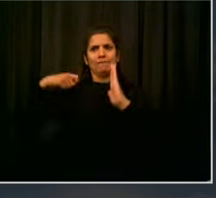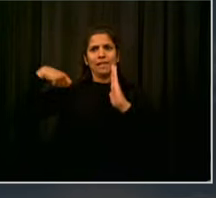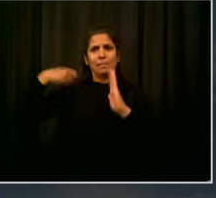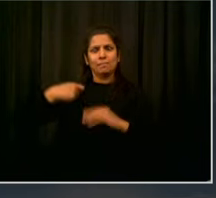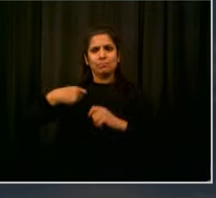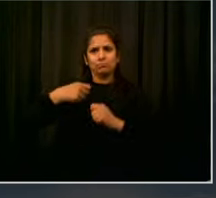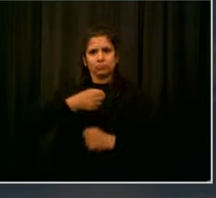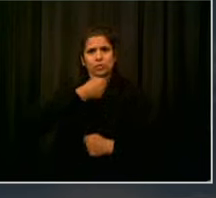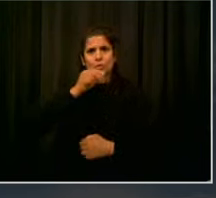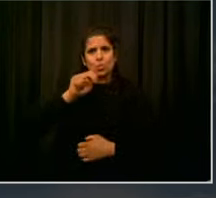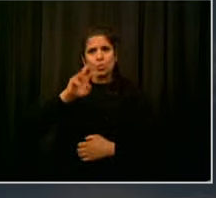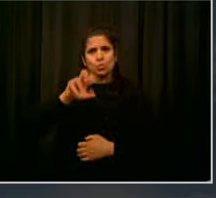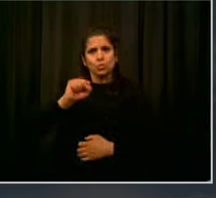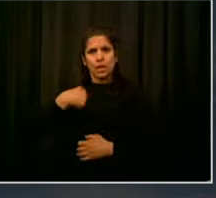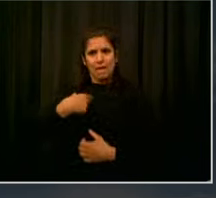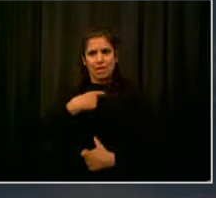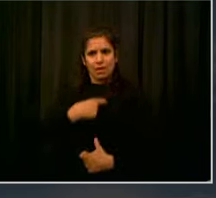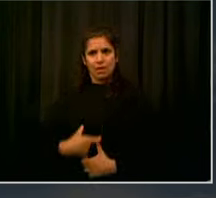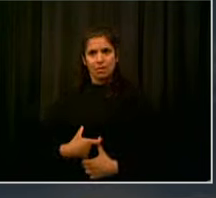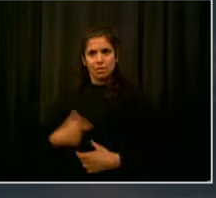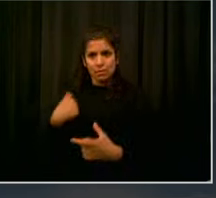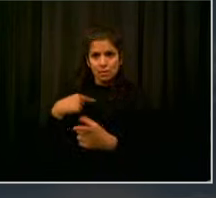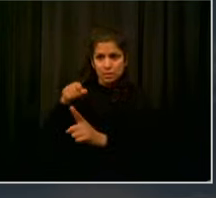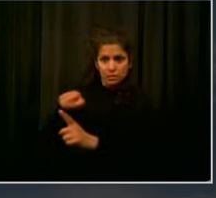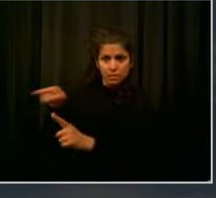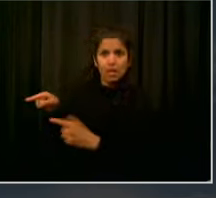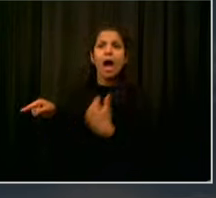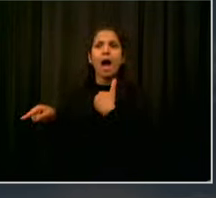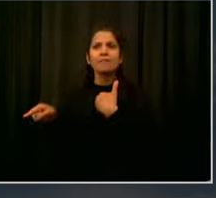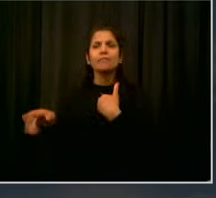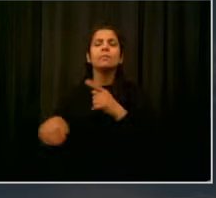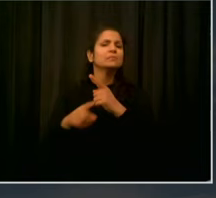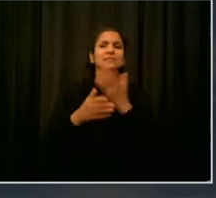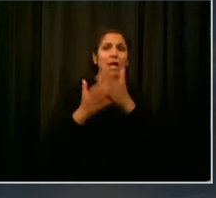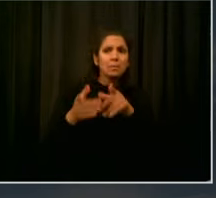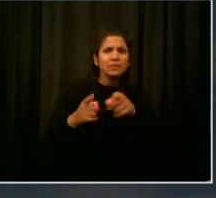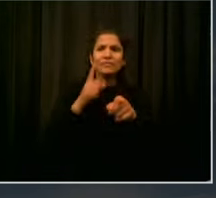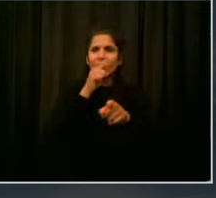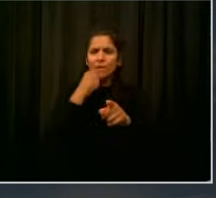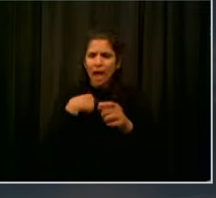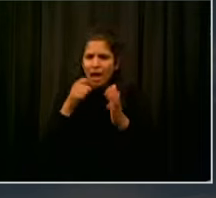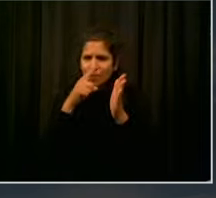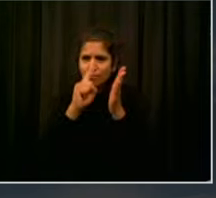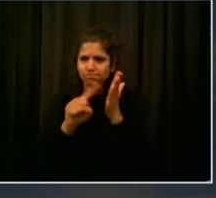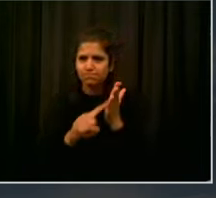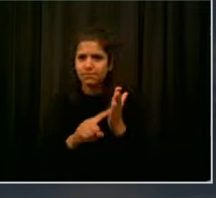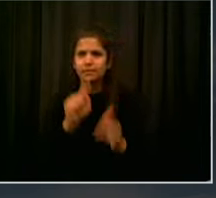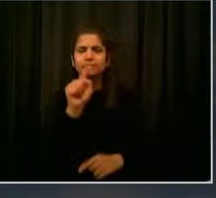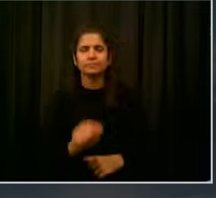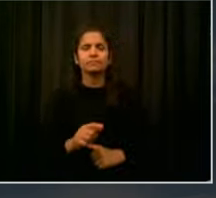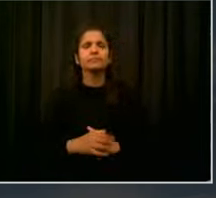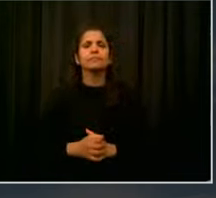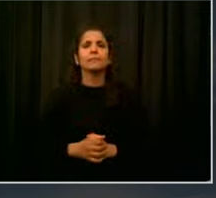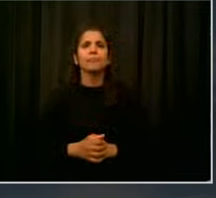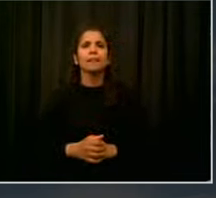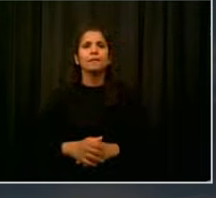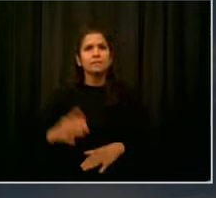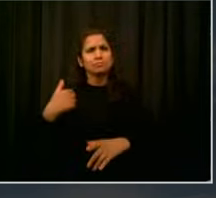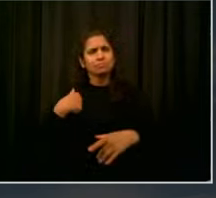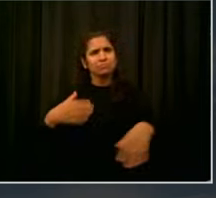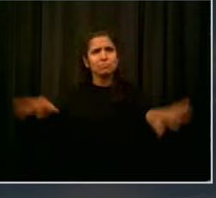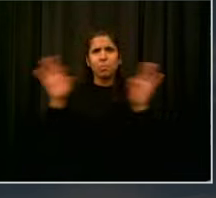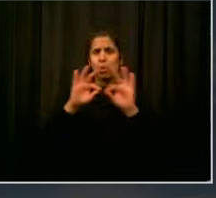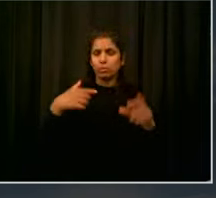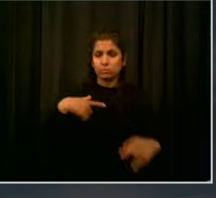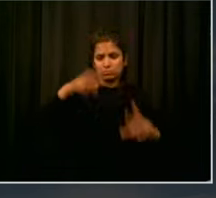though, as the mayor said, chaotic situations at times. A lot of people obviously know what to say and are lying at